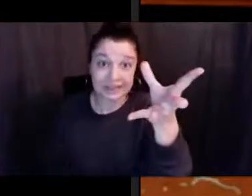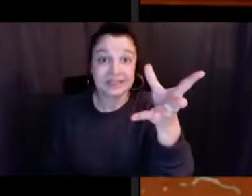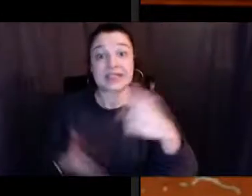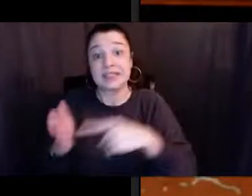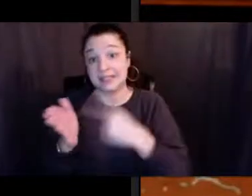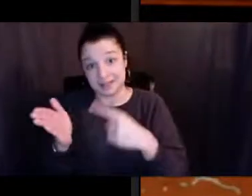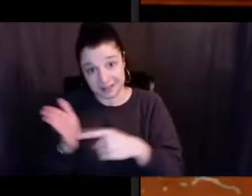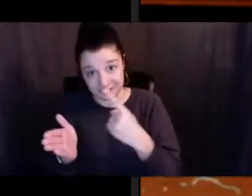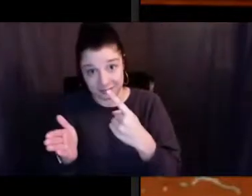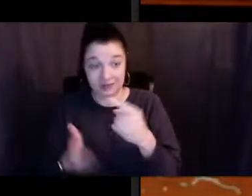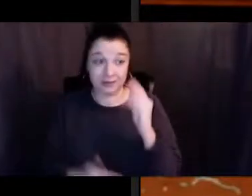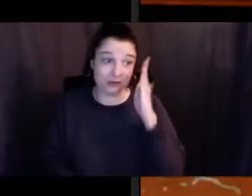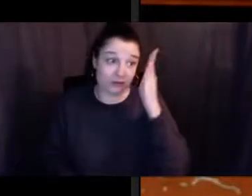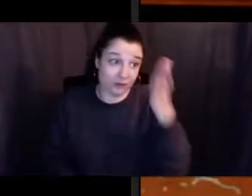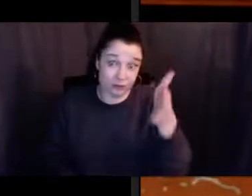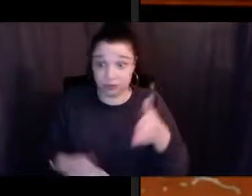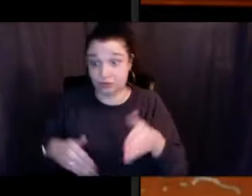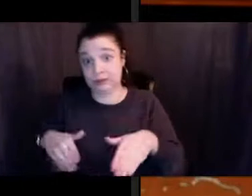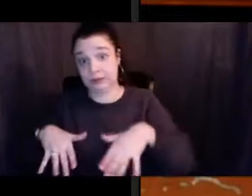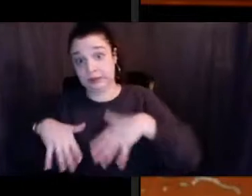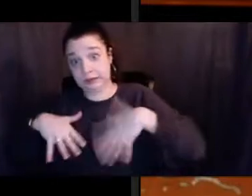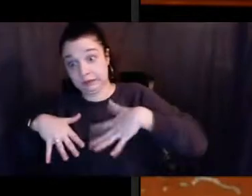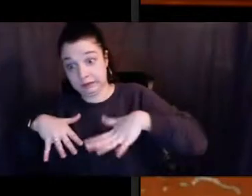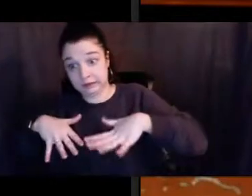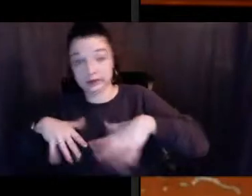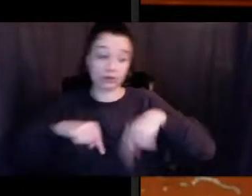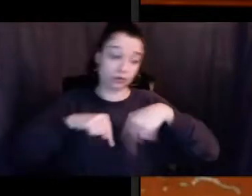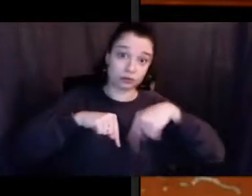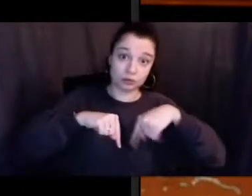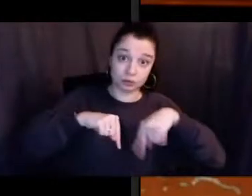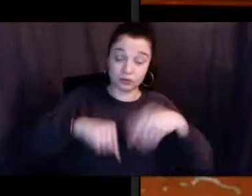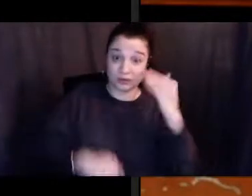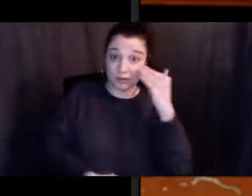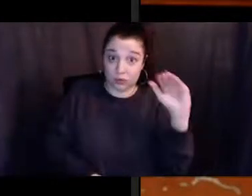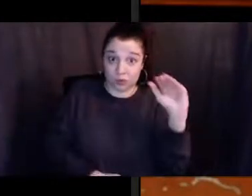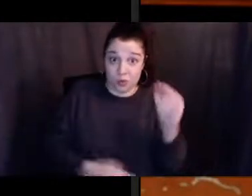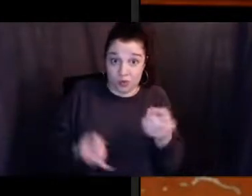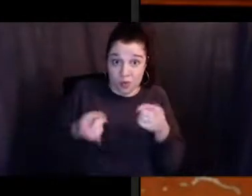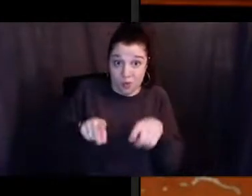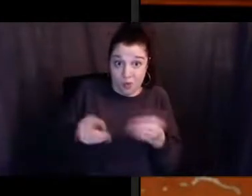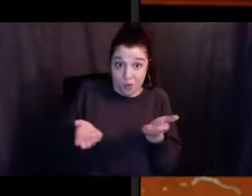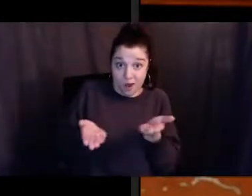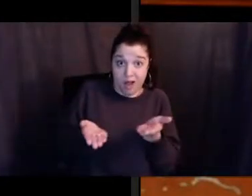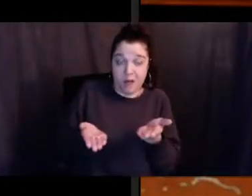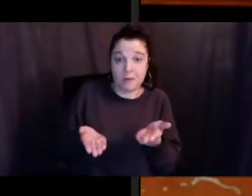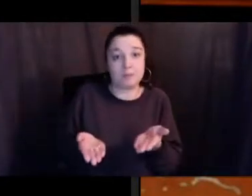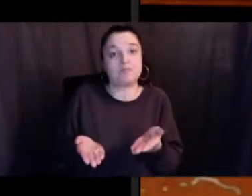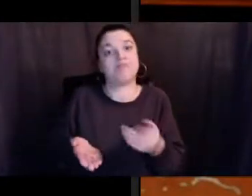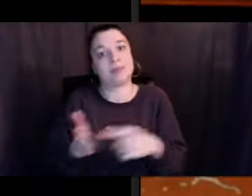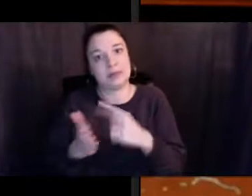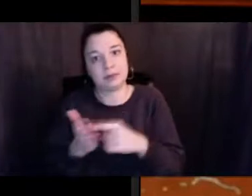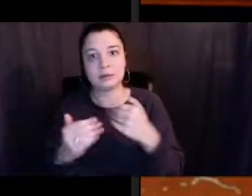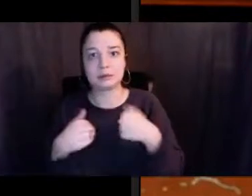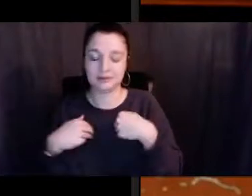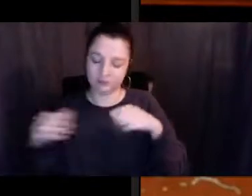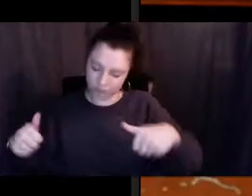where we're going, and sometimes we might be scared, we might be nervous, and we might be facing some big challenges or big problems, we're all